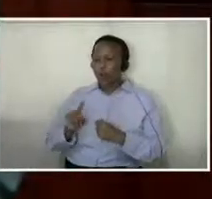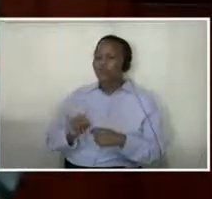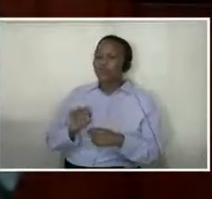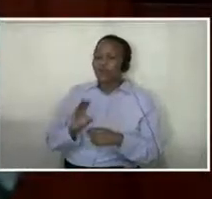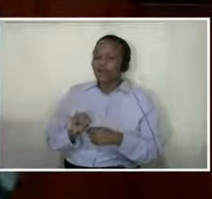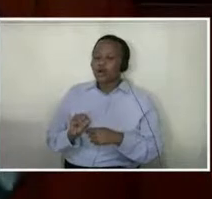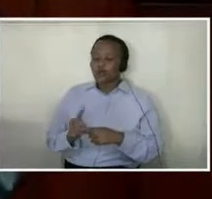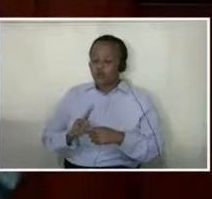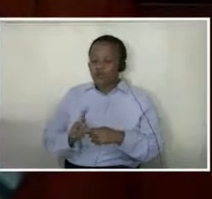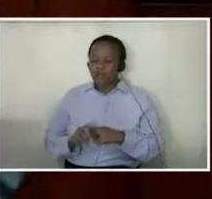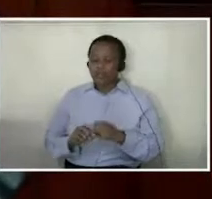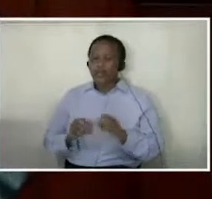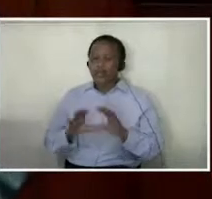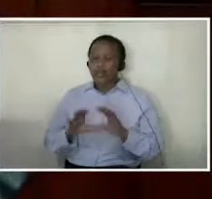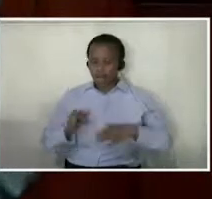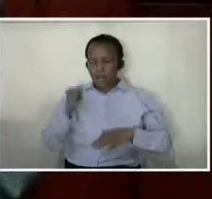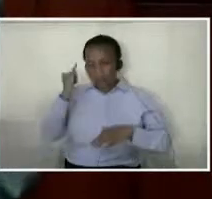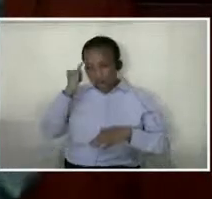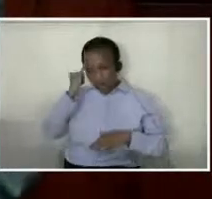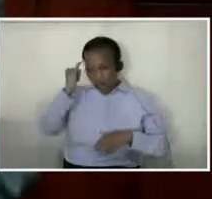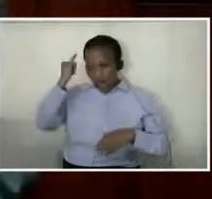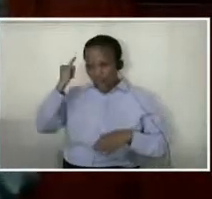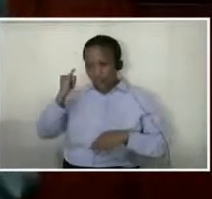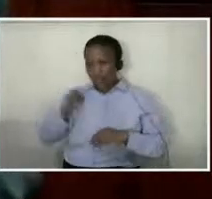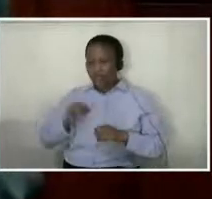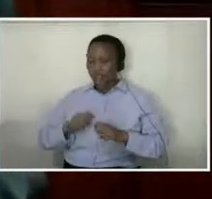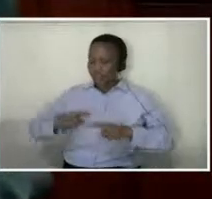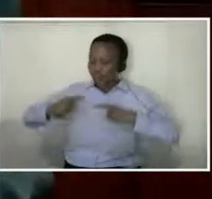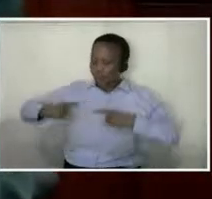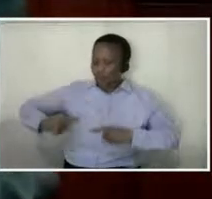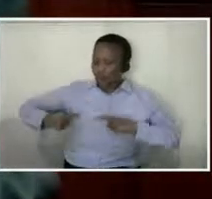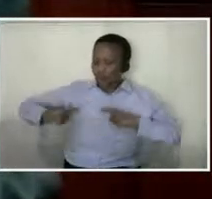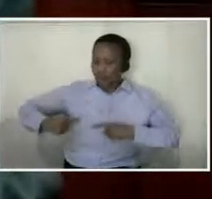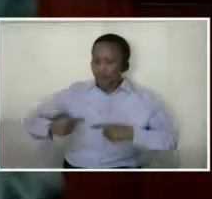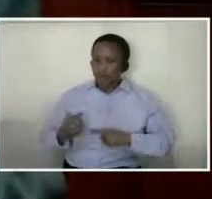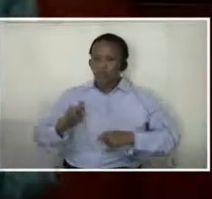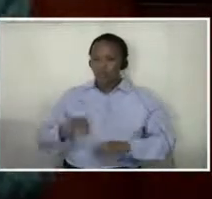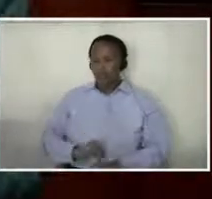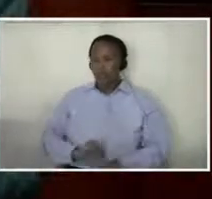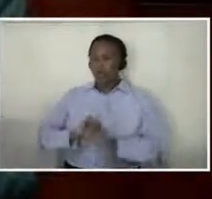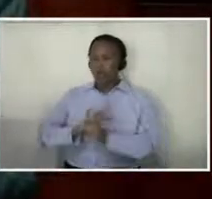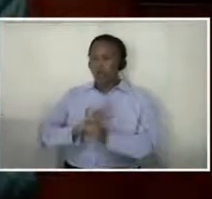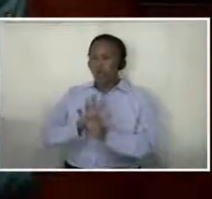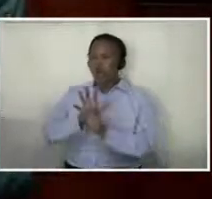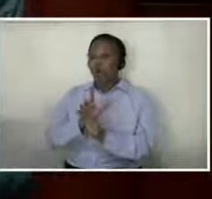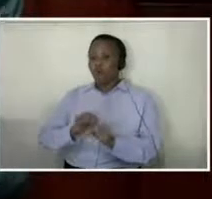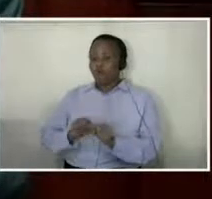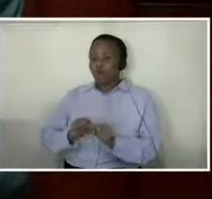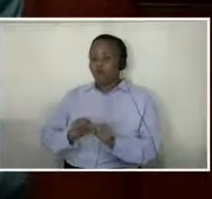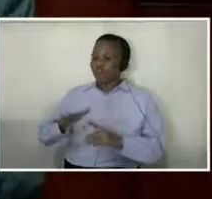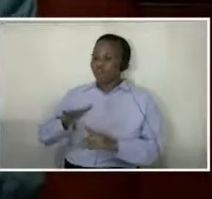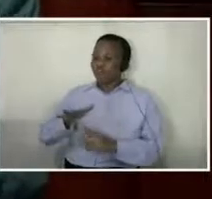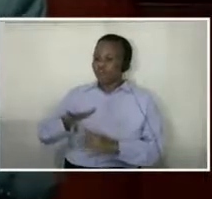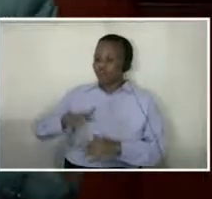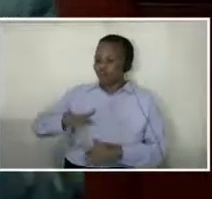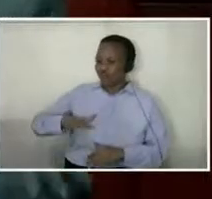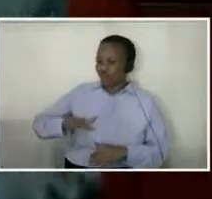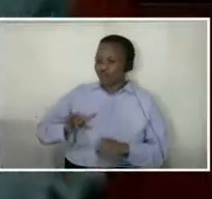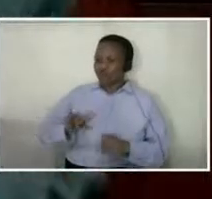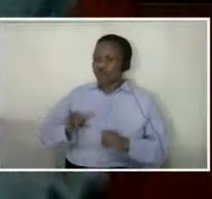classical ideological struggle under the covert disguise of a neutral state, but in